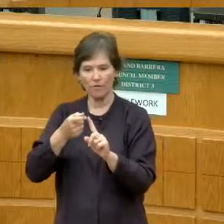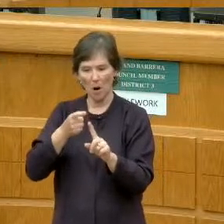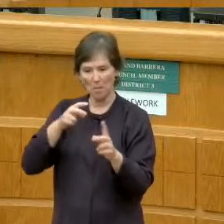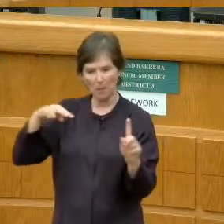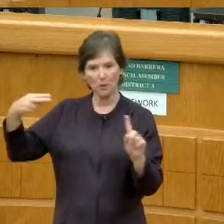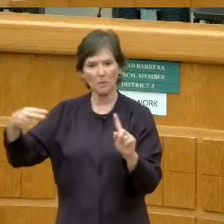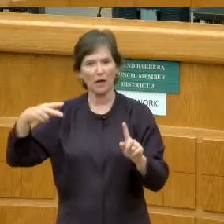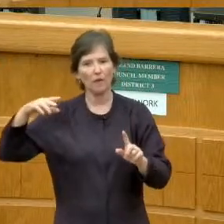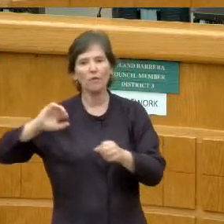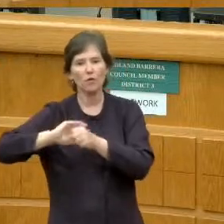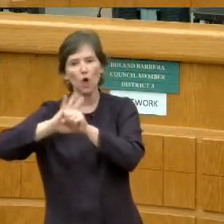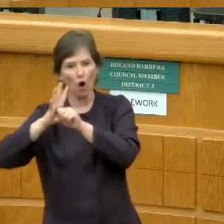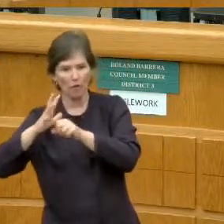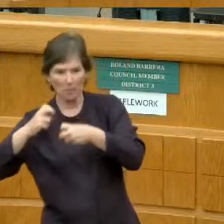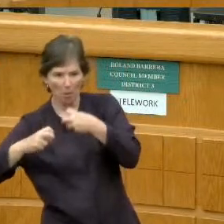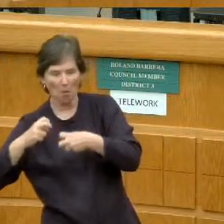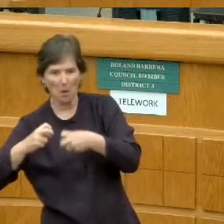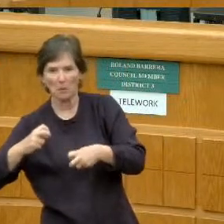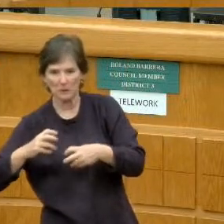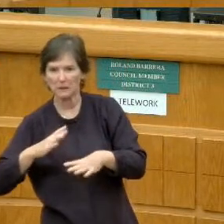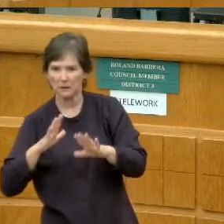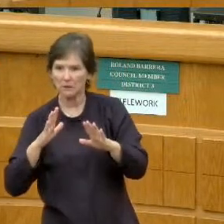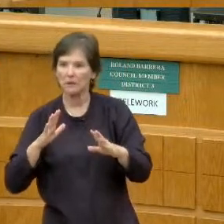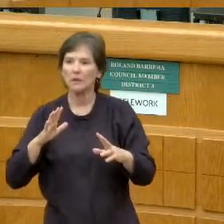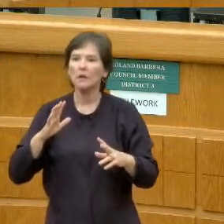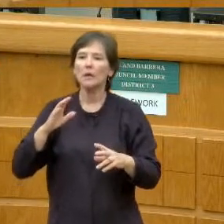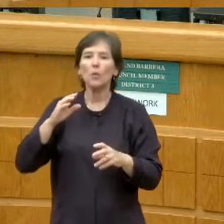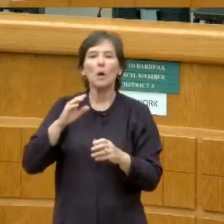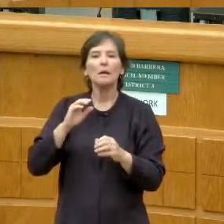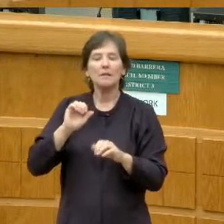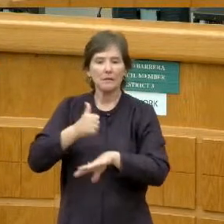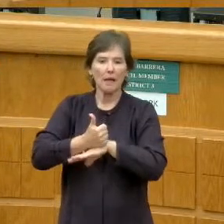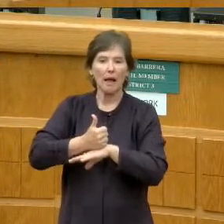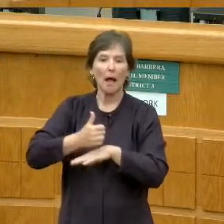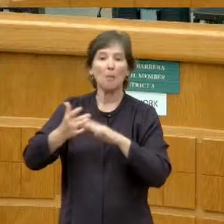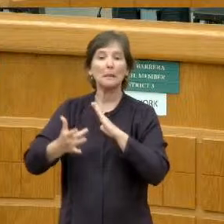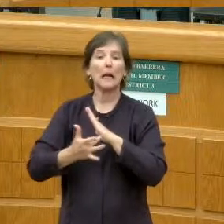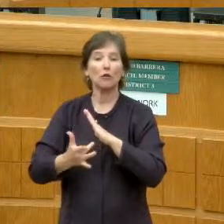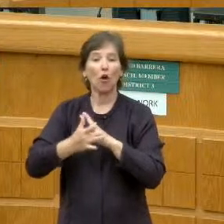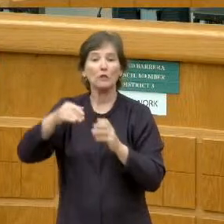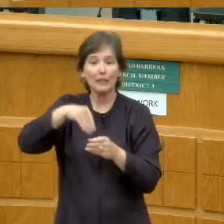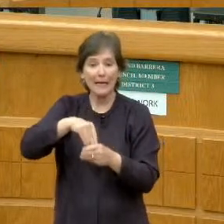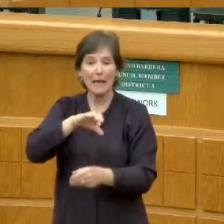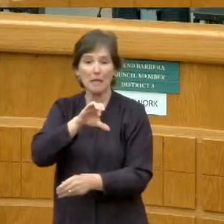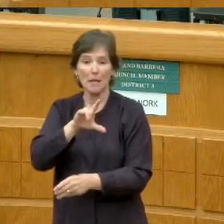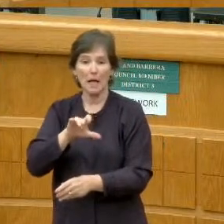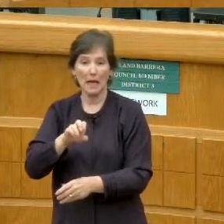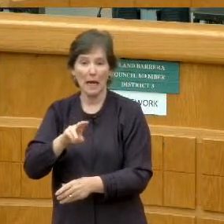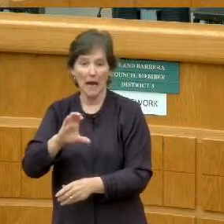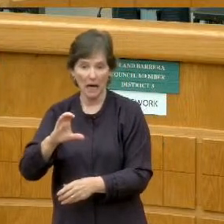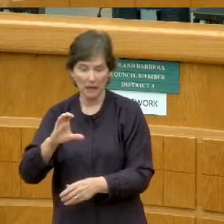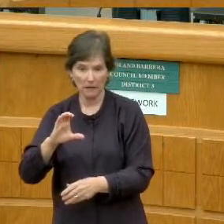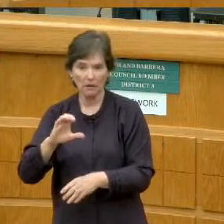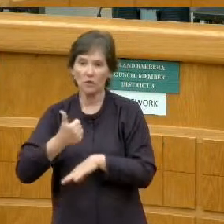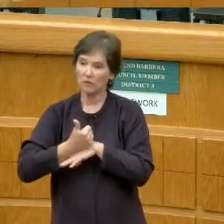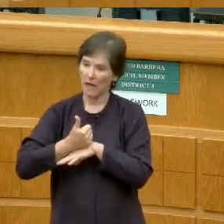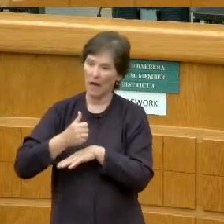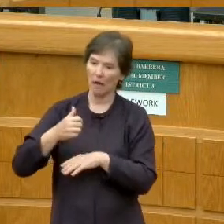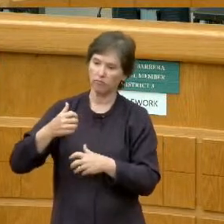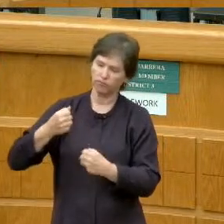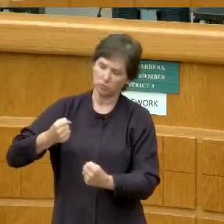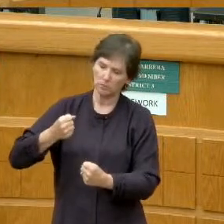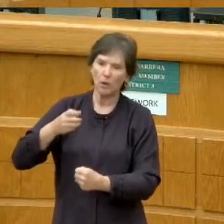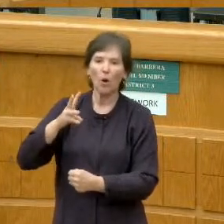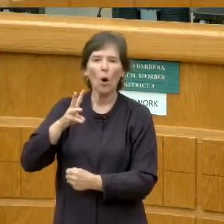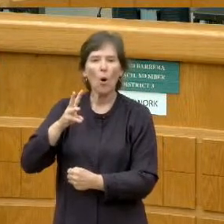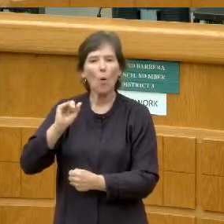technology in the clinic. That means we've been getting Wi-Fi ready this week. We've got